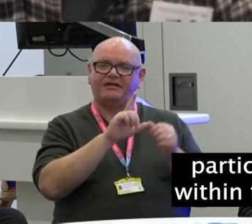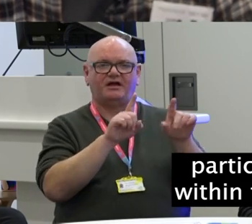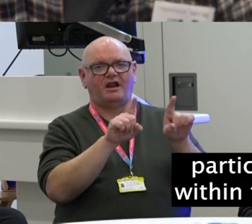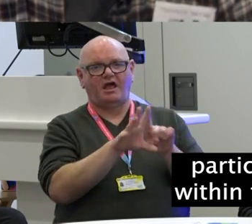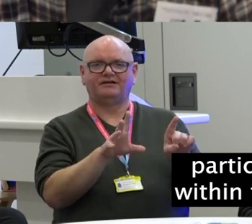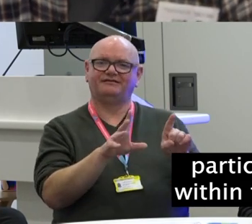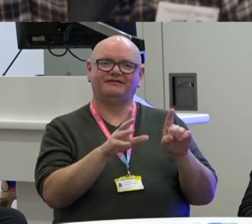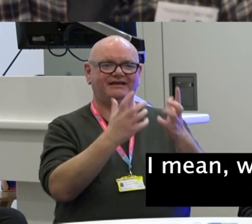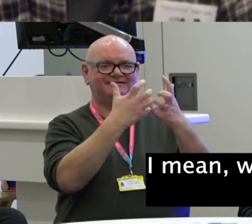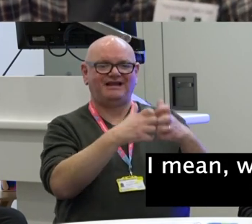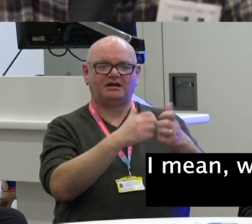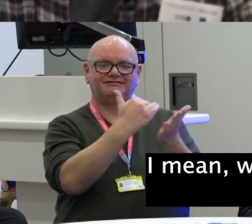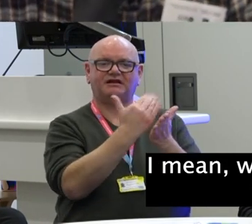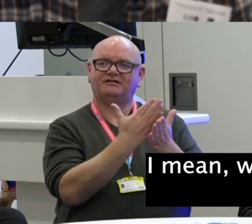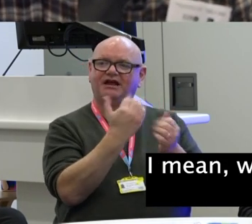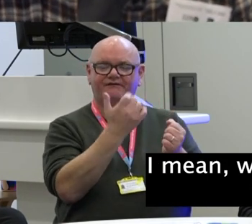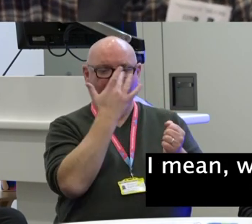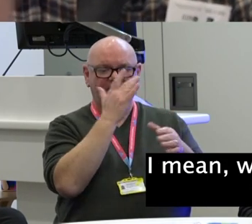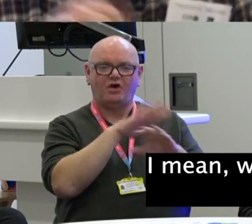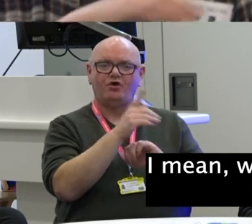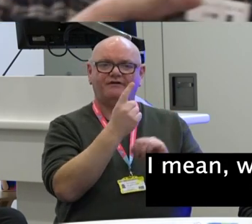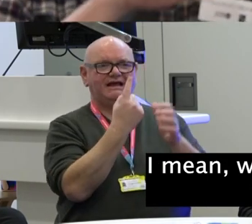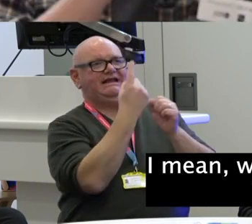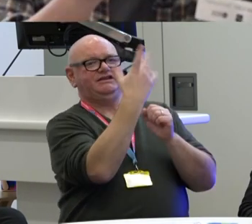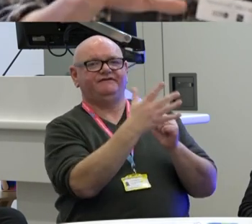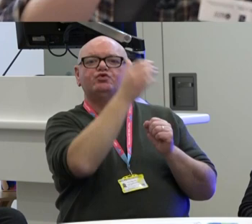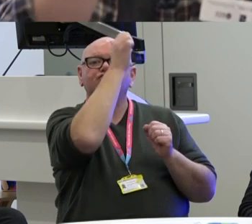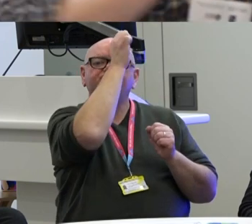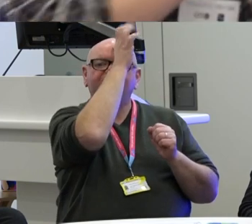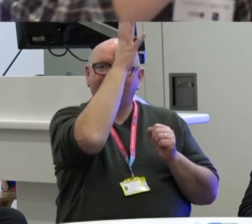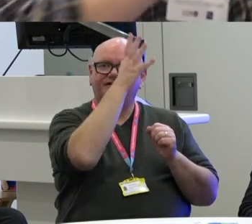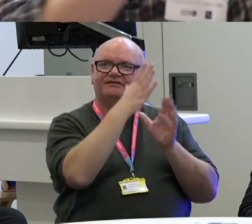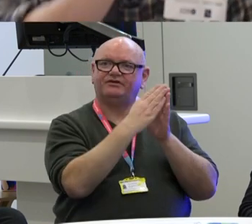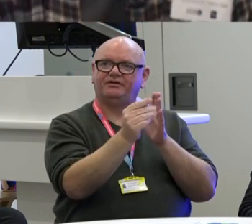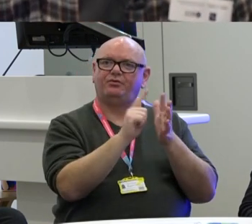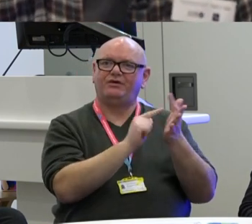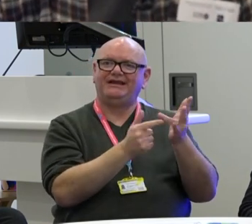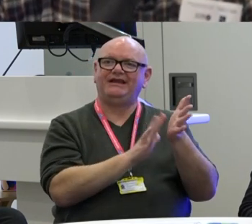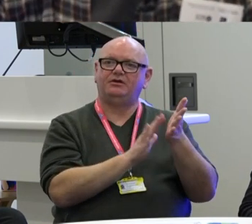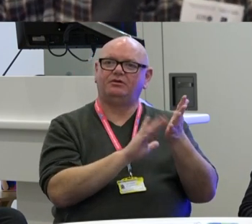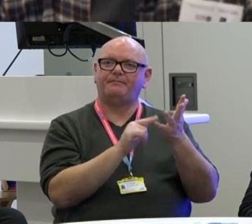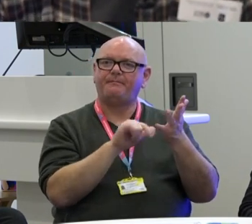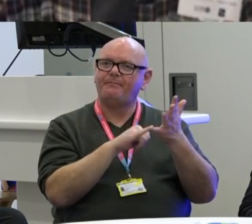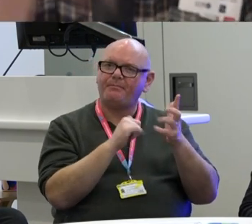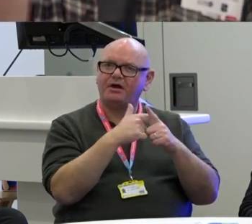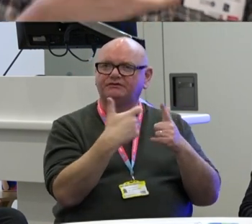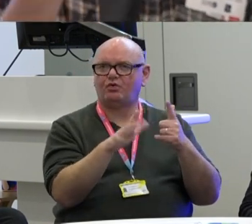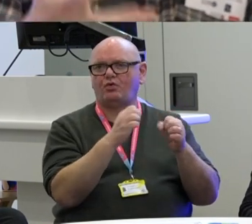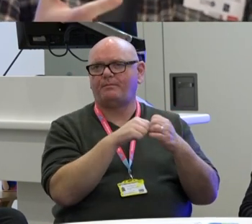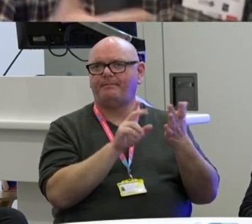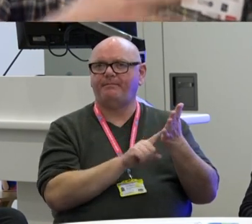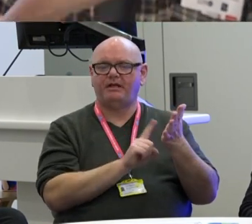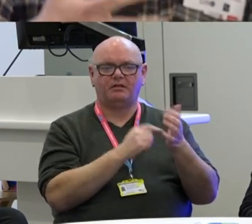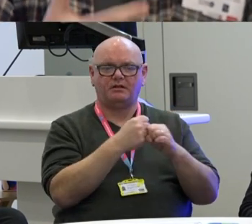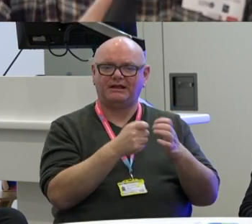like the tech sector. I mean, we're seeing it at the moment with Elon Musk, right? We see it, you know, in Bill Gates onwards and Apple and stuff. And a lot of those